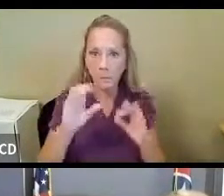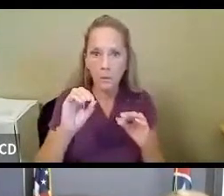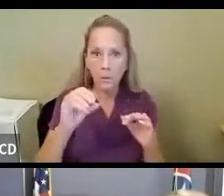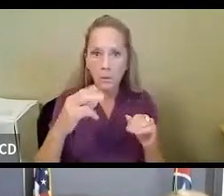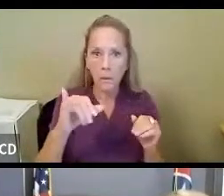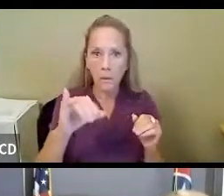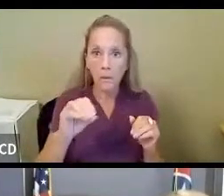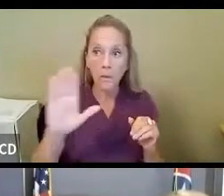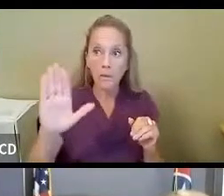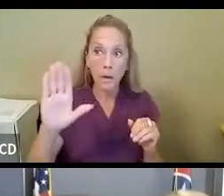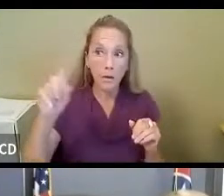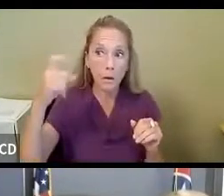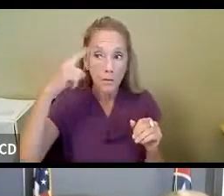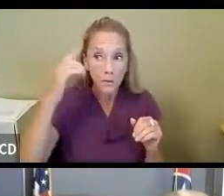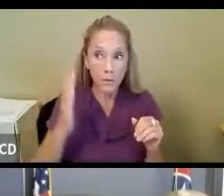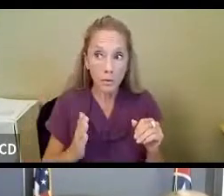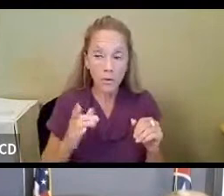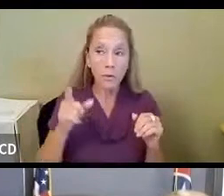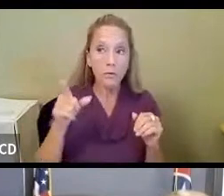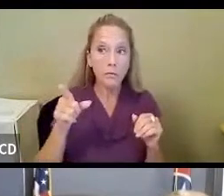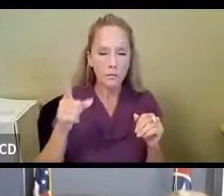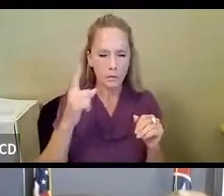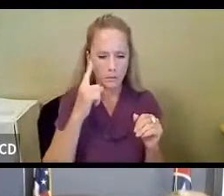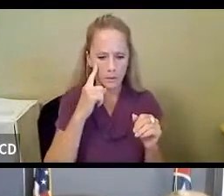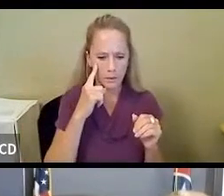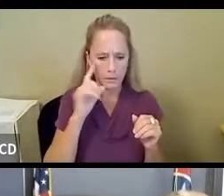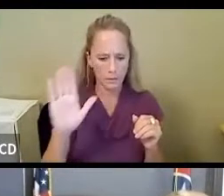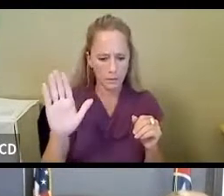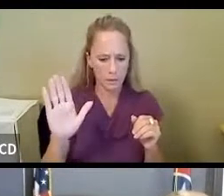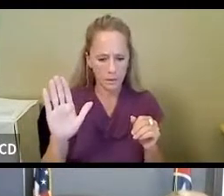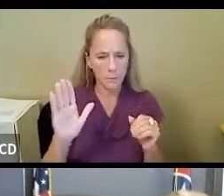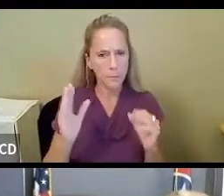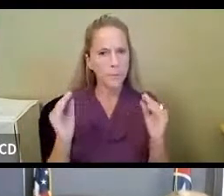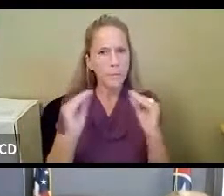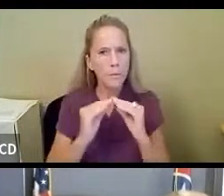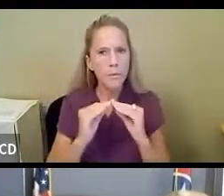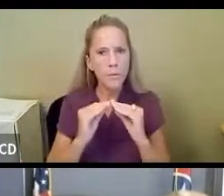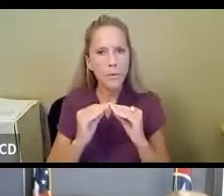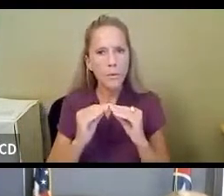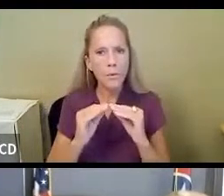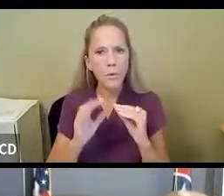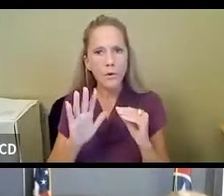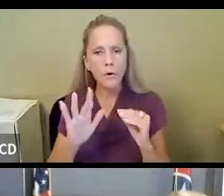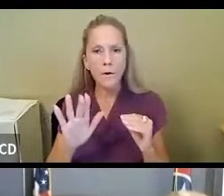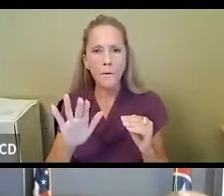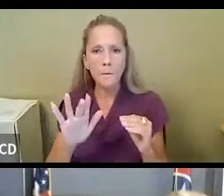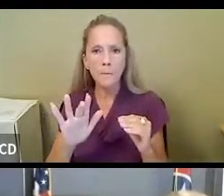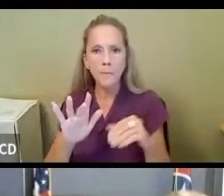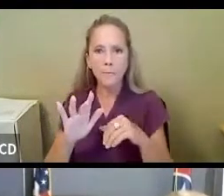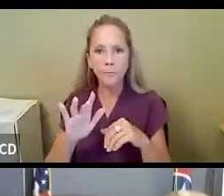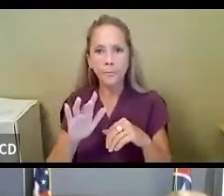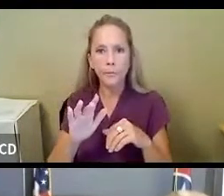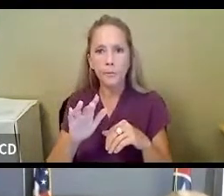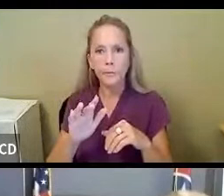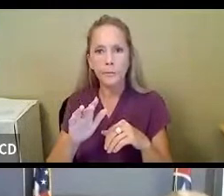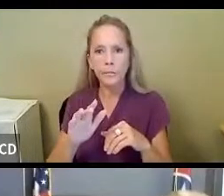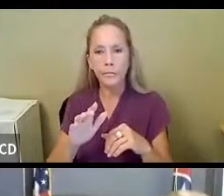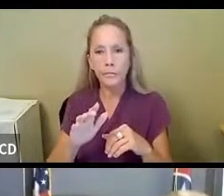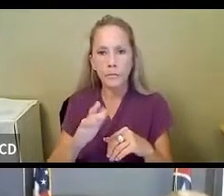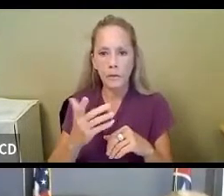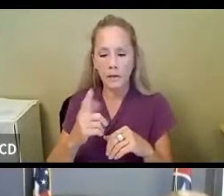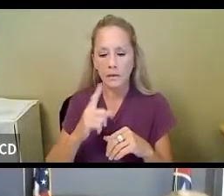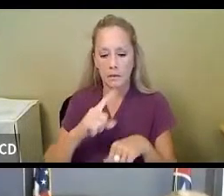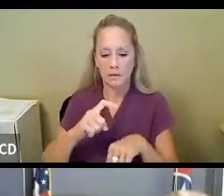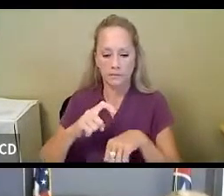their governor, they've had, I believe theirs is more on the timing of the end of sale,